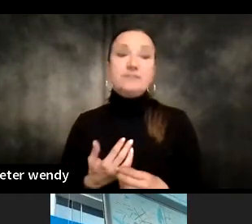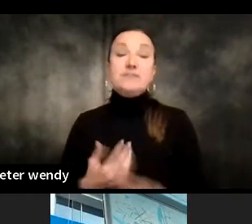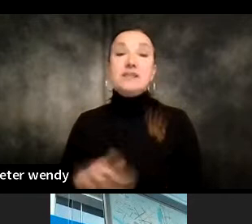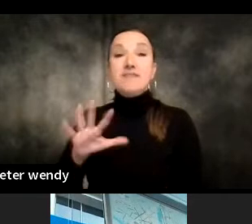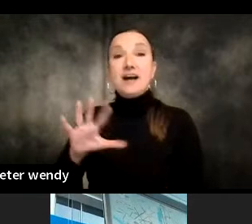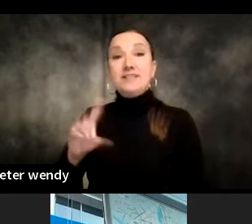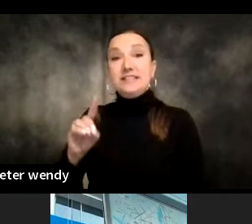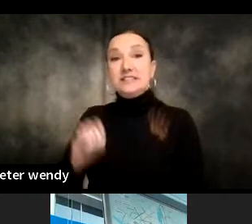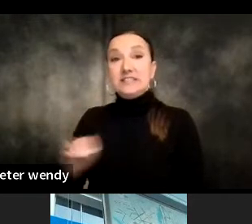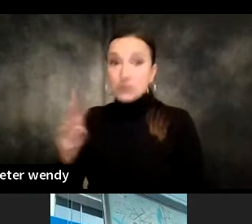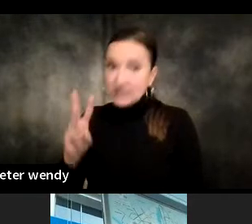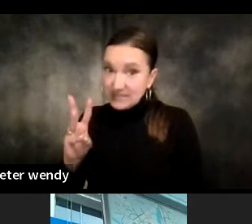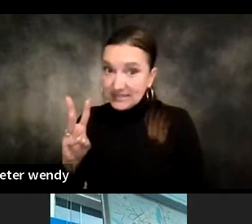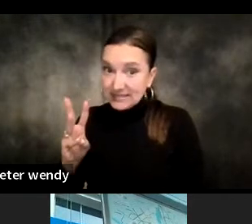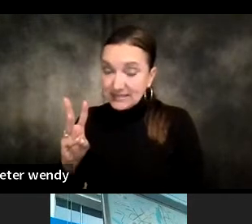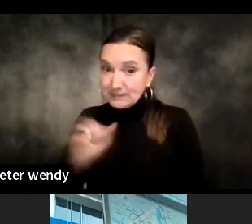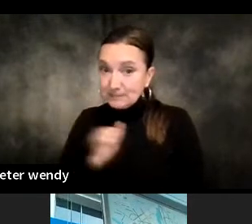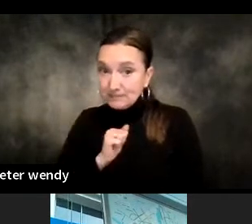5d06.